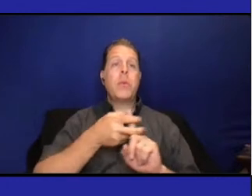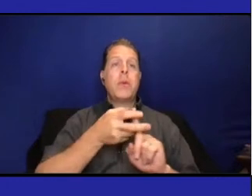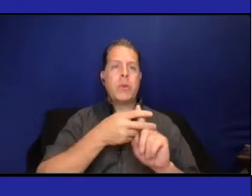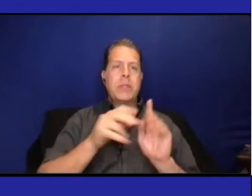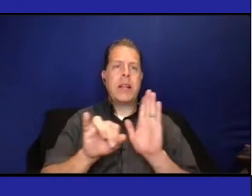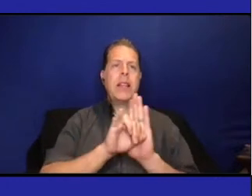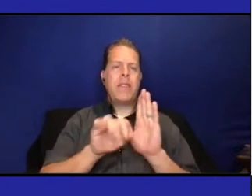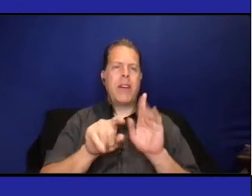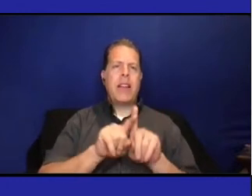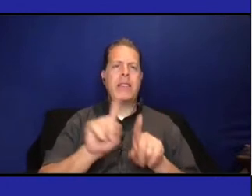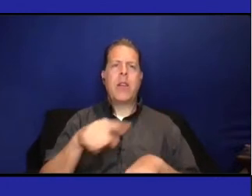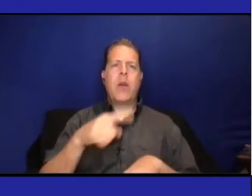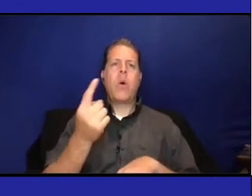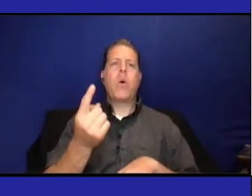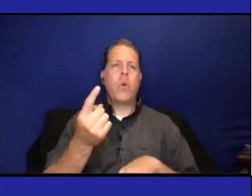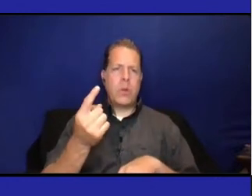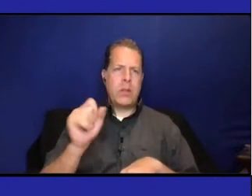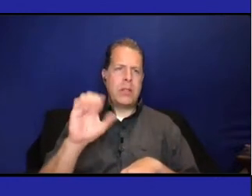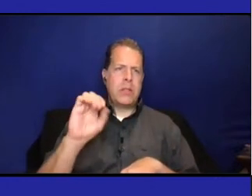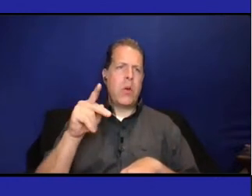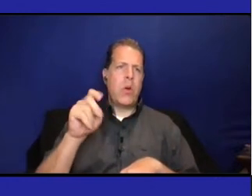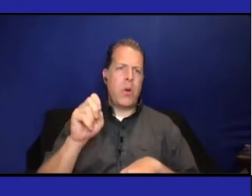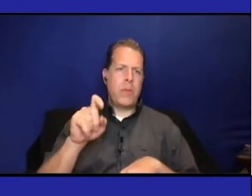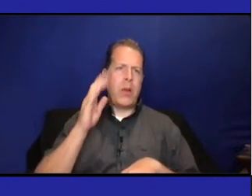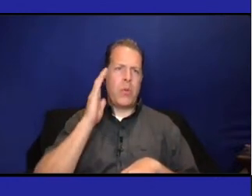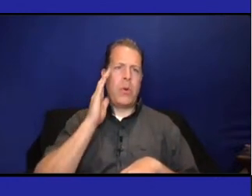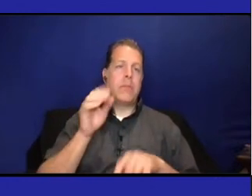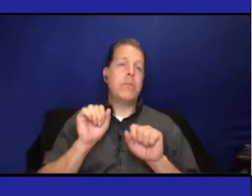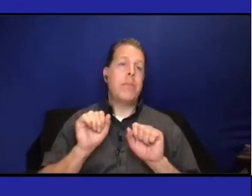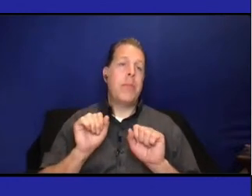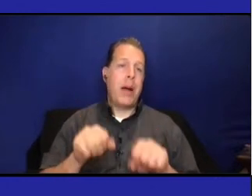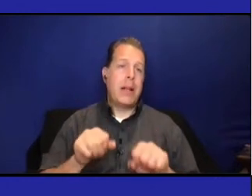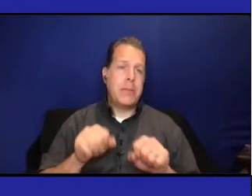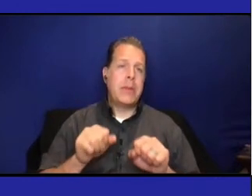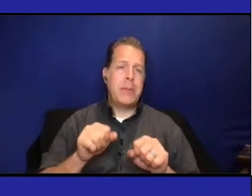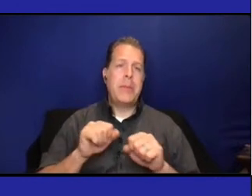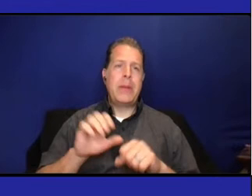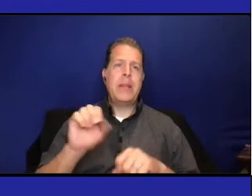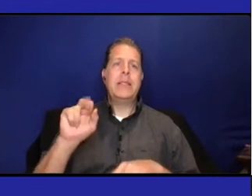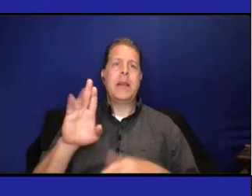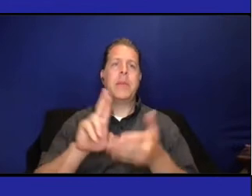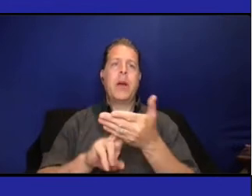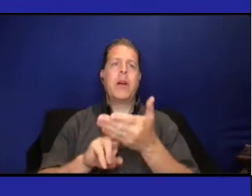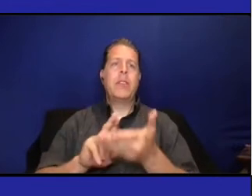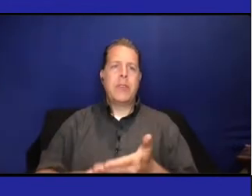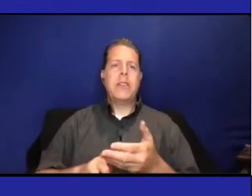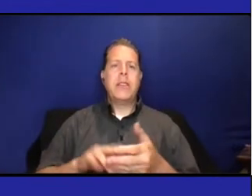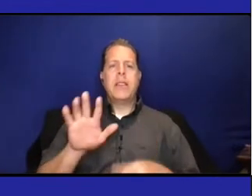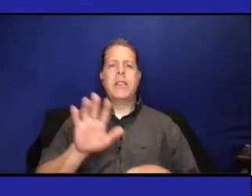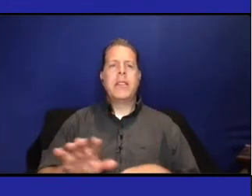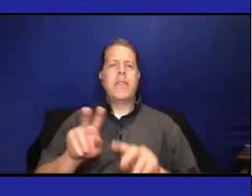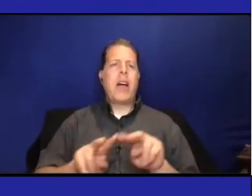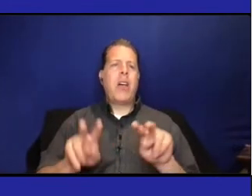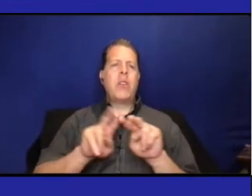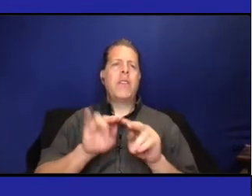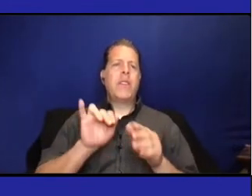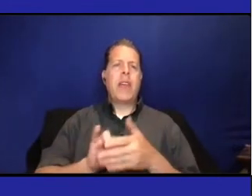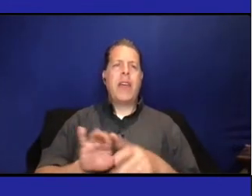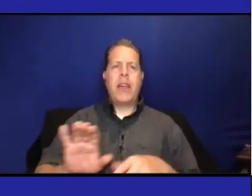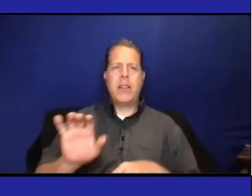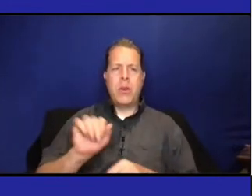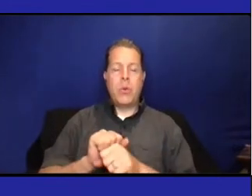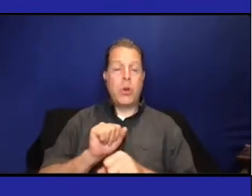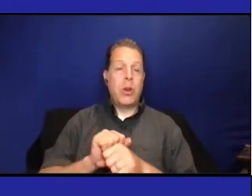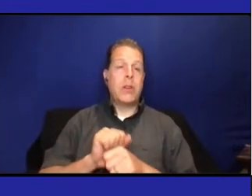only scope that would possibly be subcontracted. The estimate value of such the work, however, was